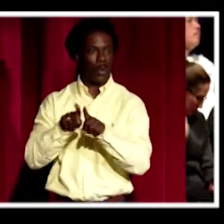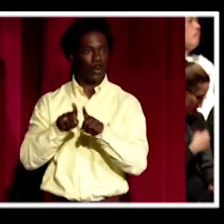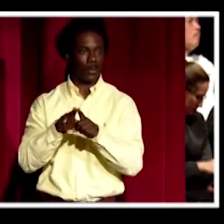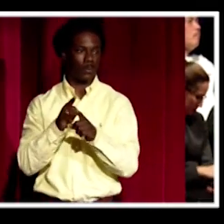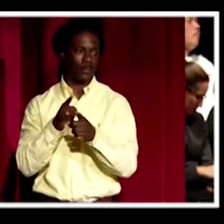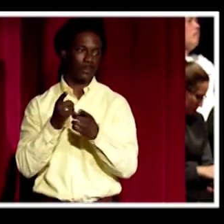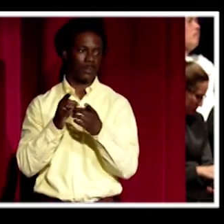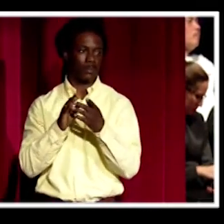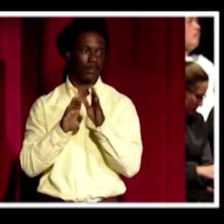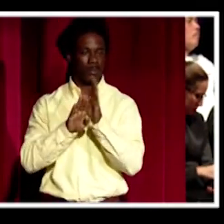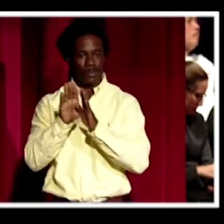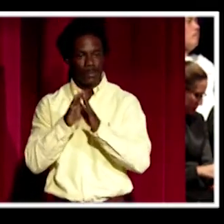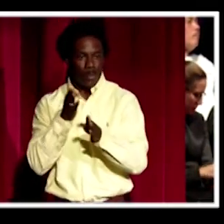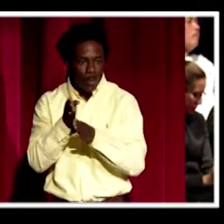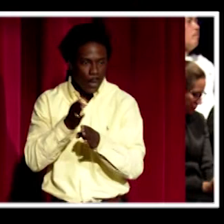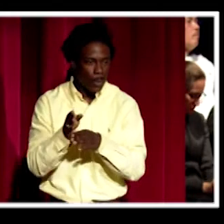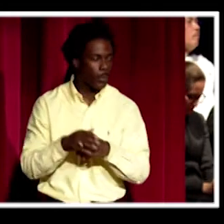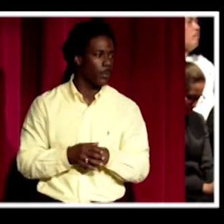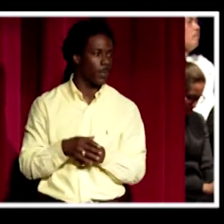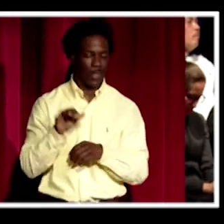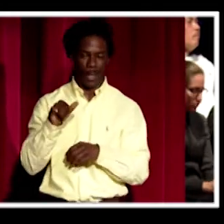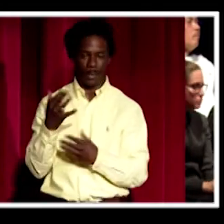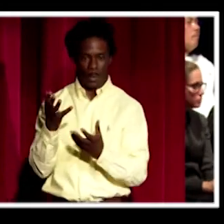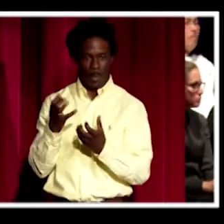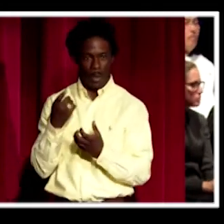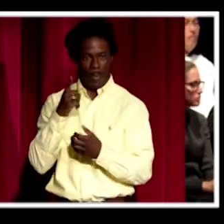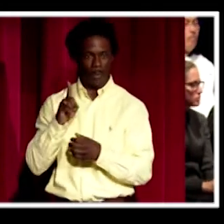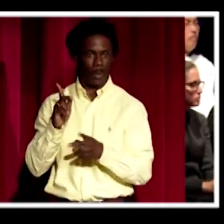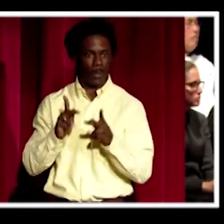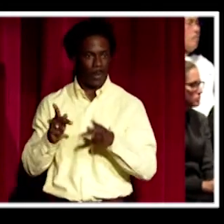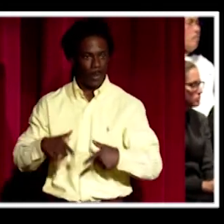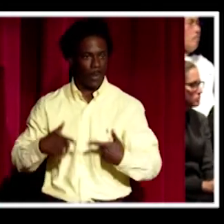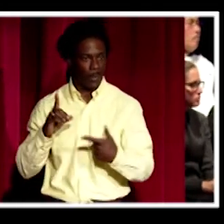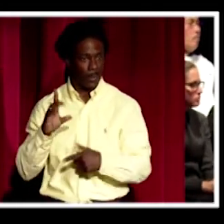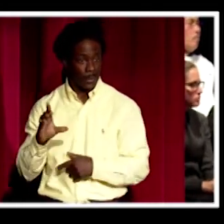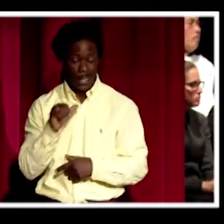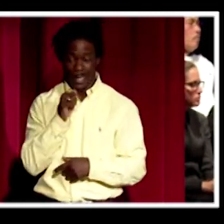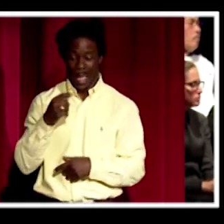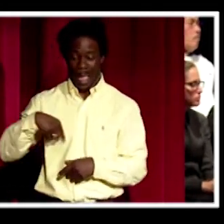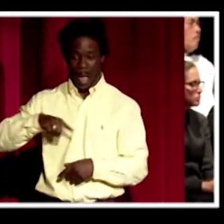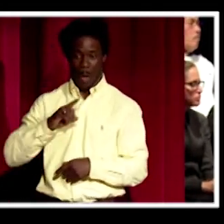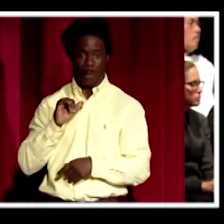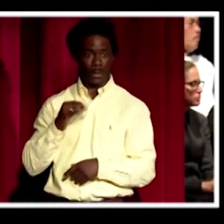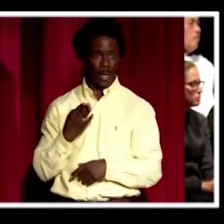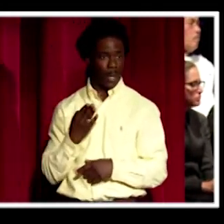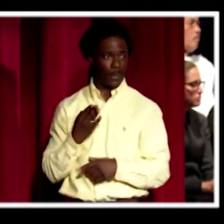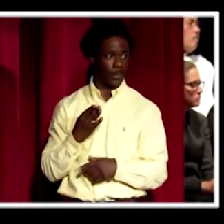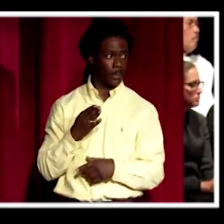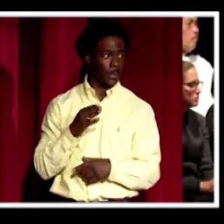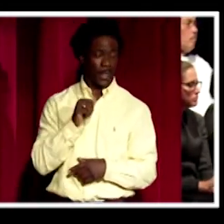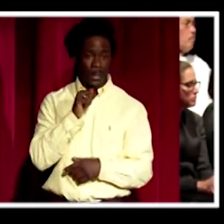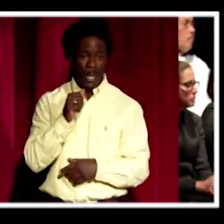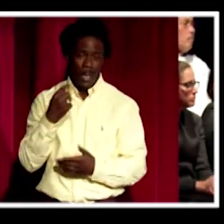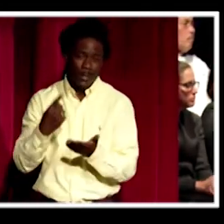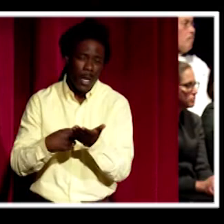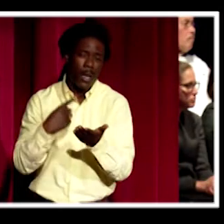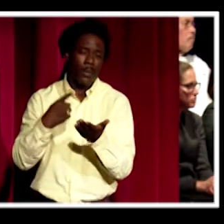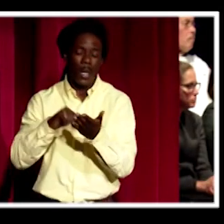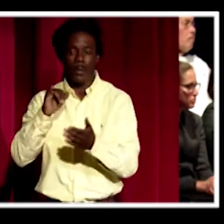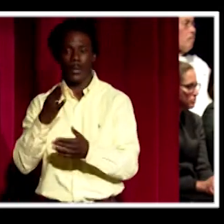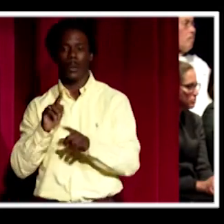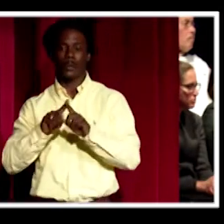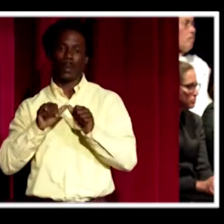a career. Because that's what we want for Washingtonians. Not odd jobs, not sometimes jobs, but